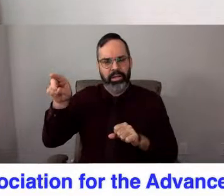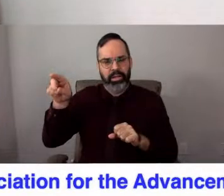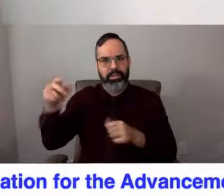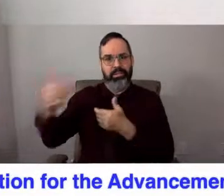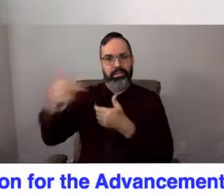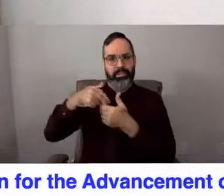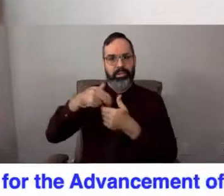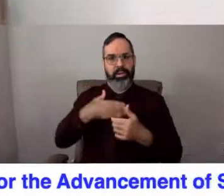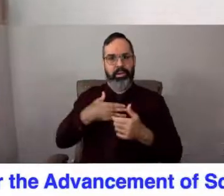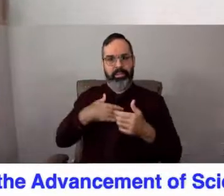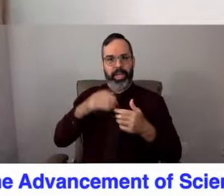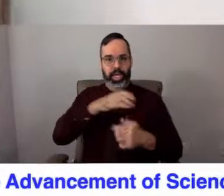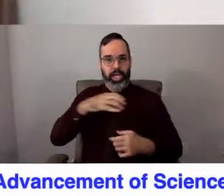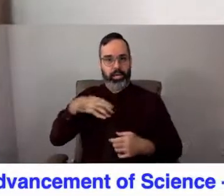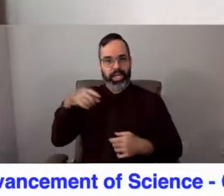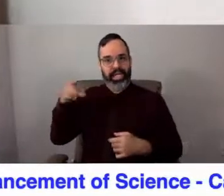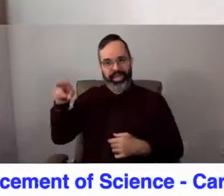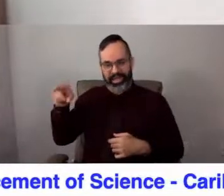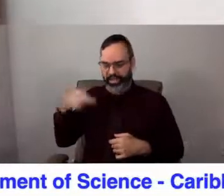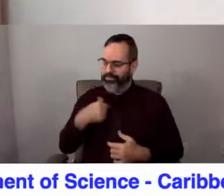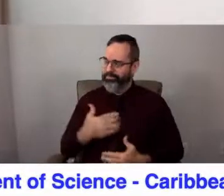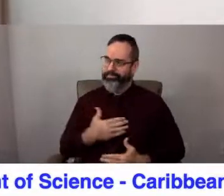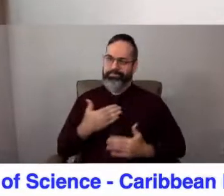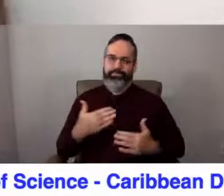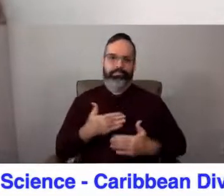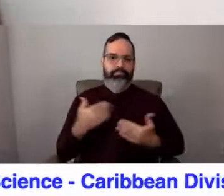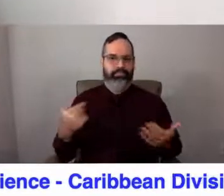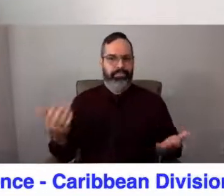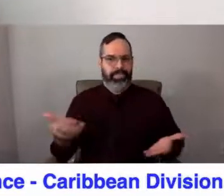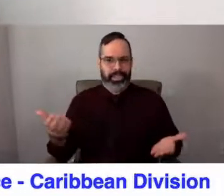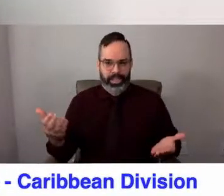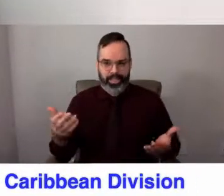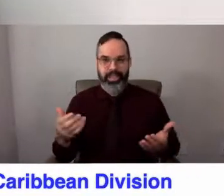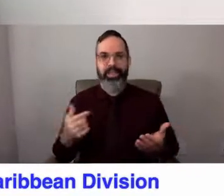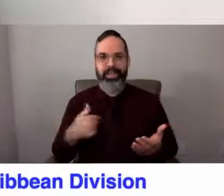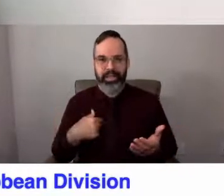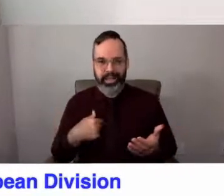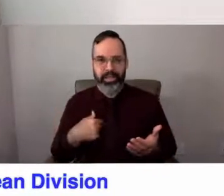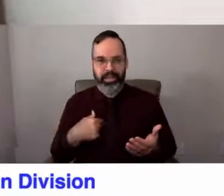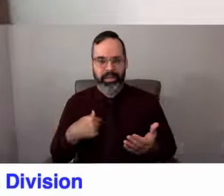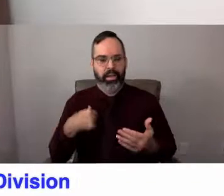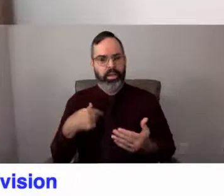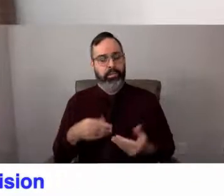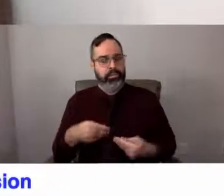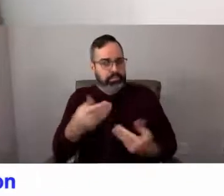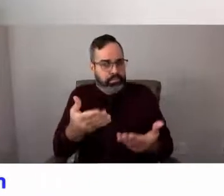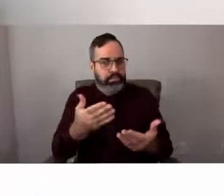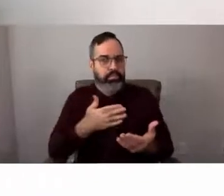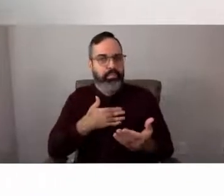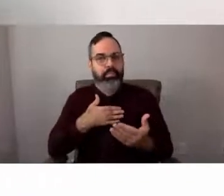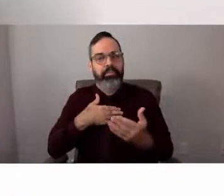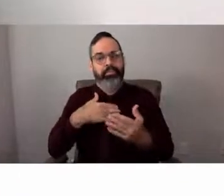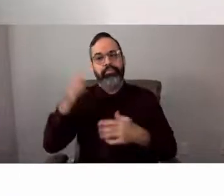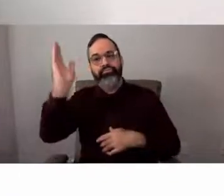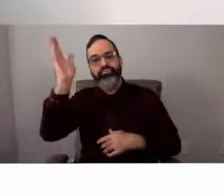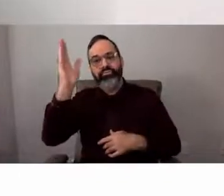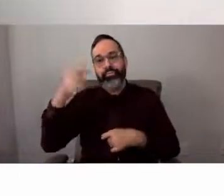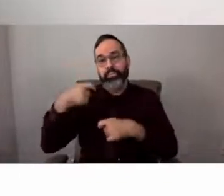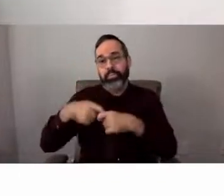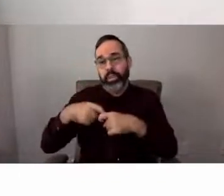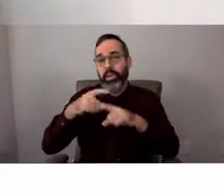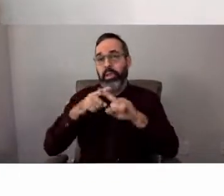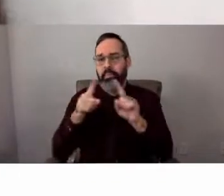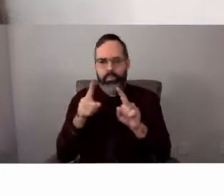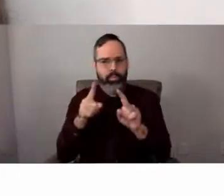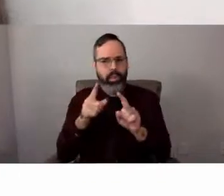committee. So I'm very happy to be here. I'm going to be offering my lecture in Spanish, but please feel free